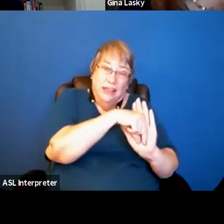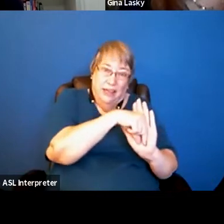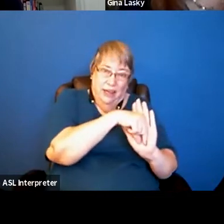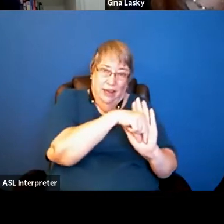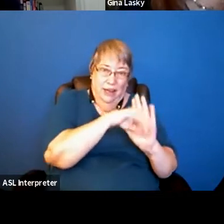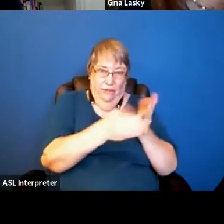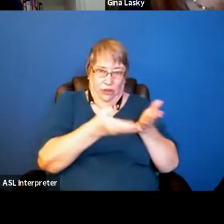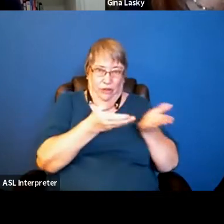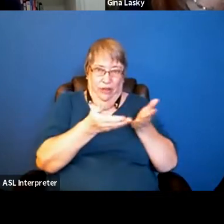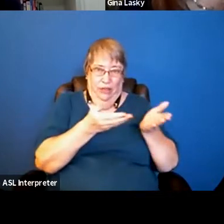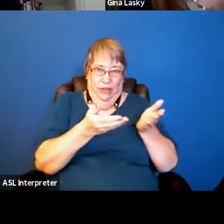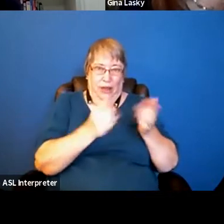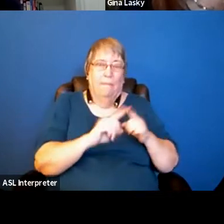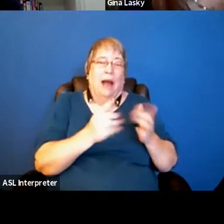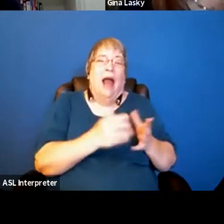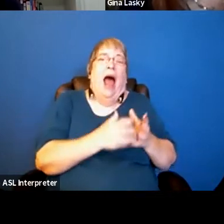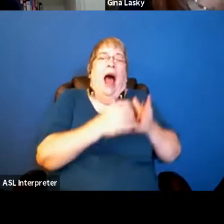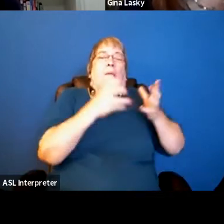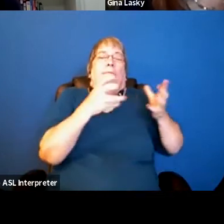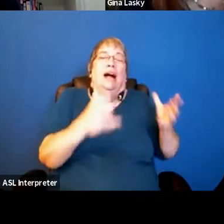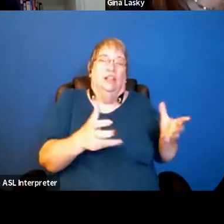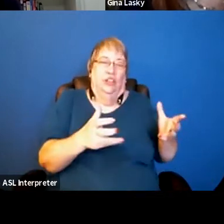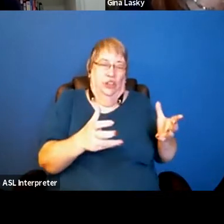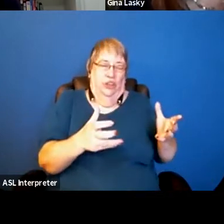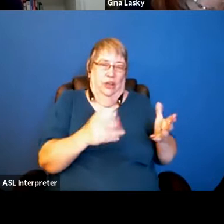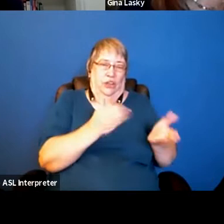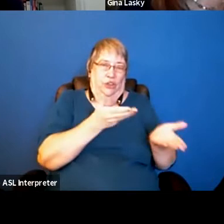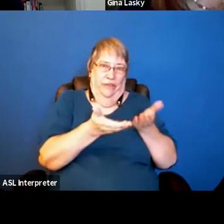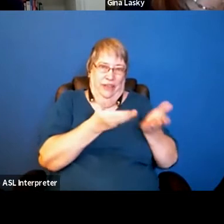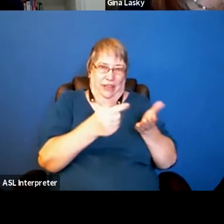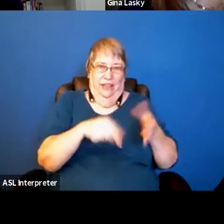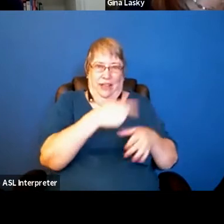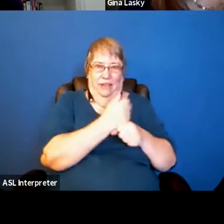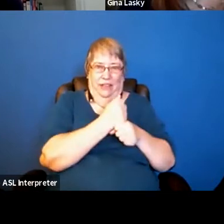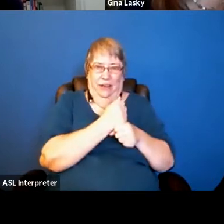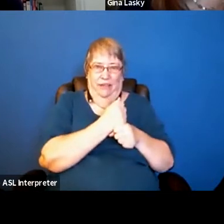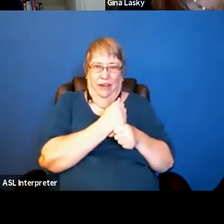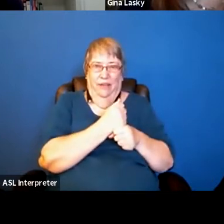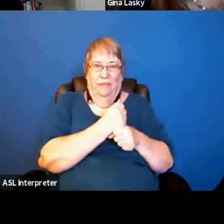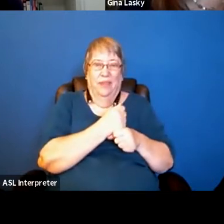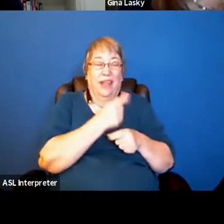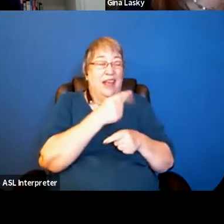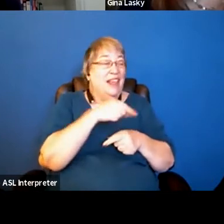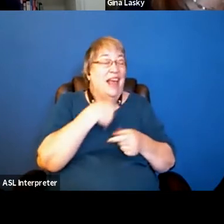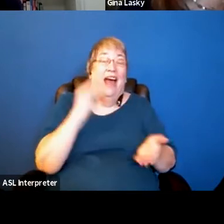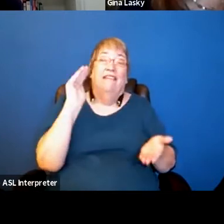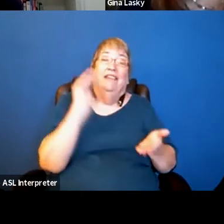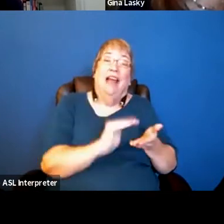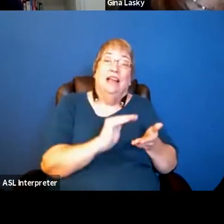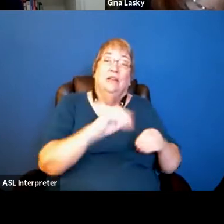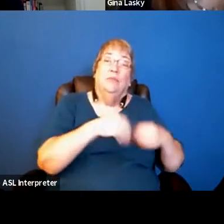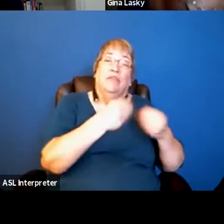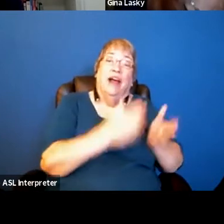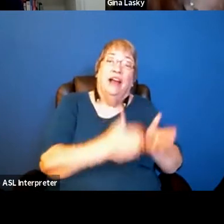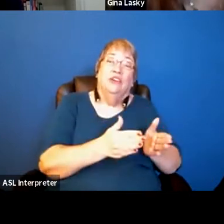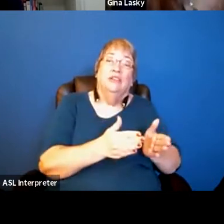that quantity perhaps plays. We find, as we'll show you later, that there are just simply fewer providers, for example, in these regions,